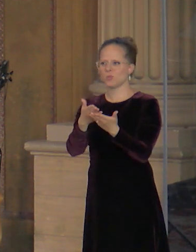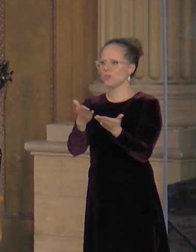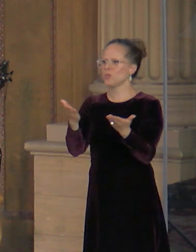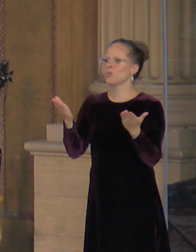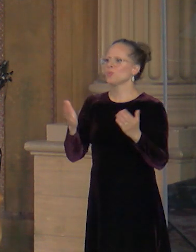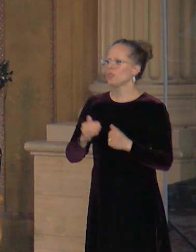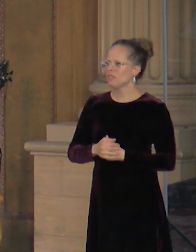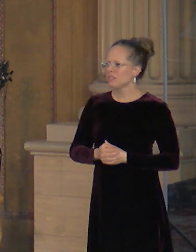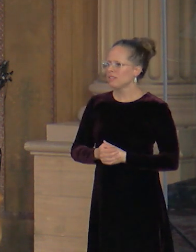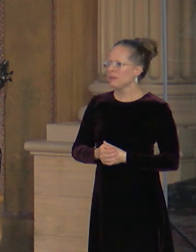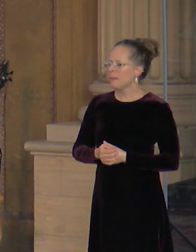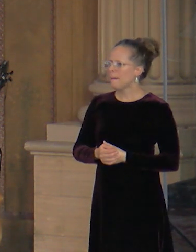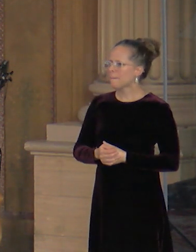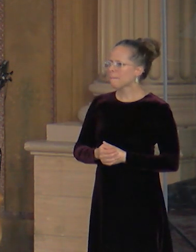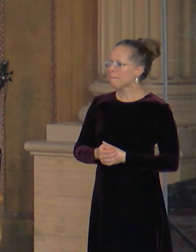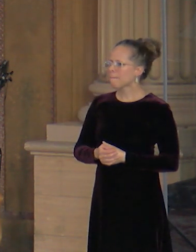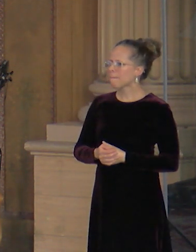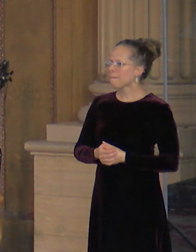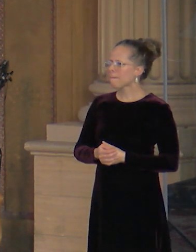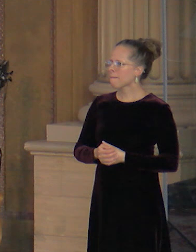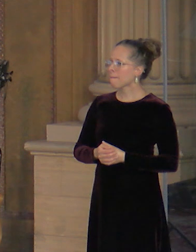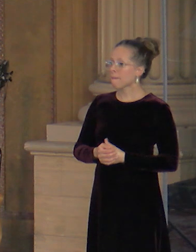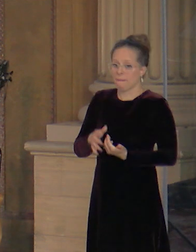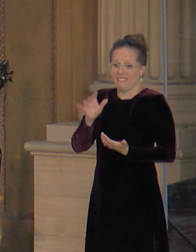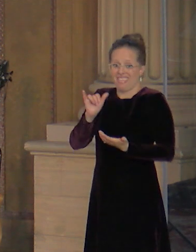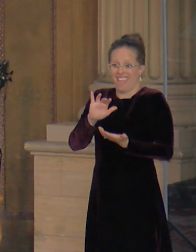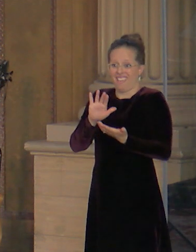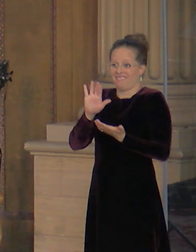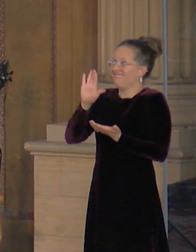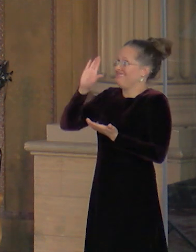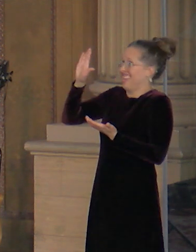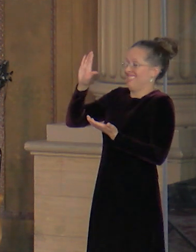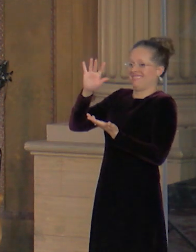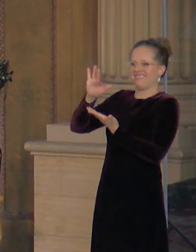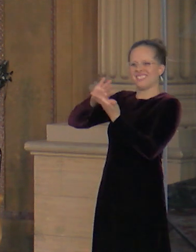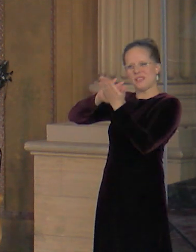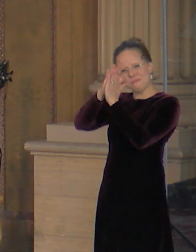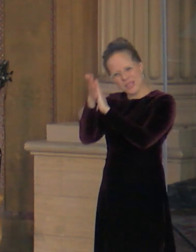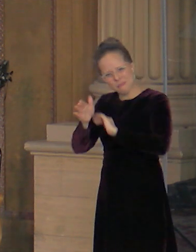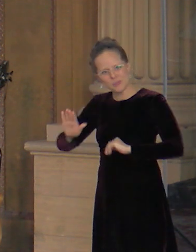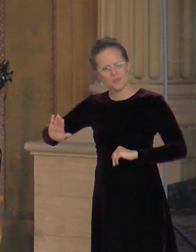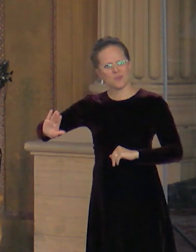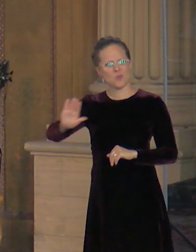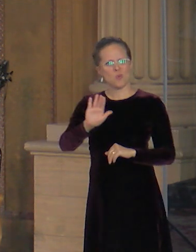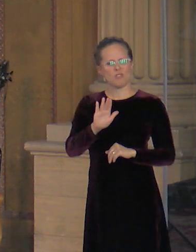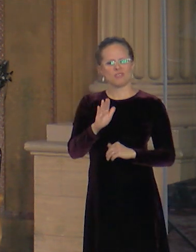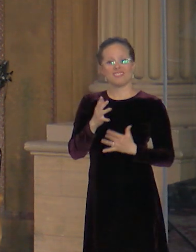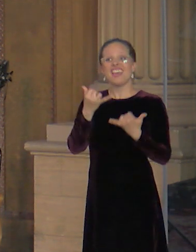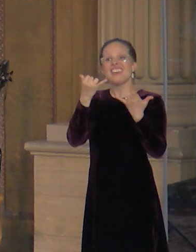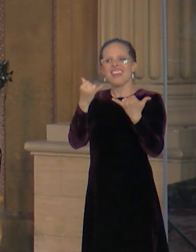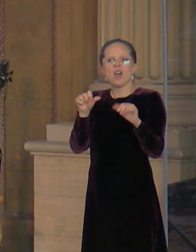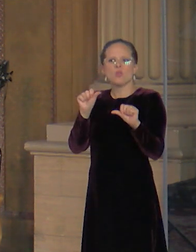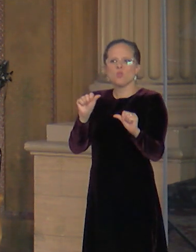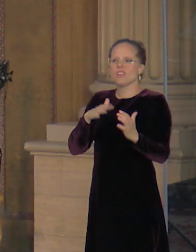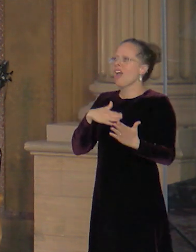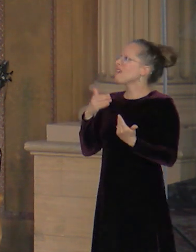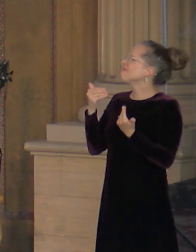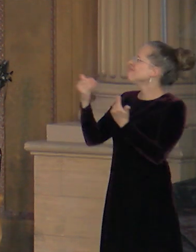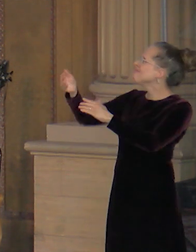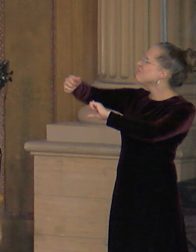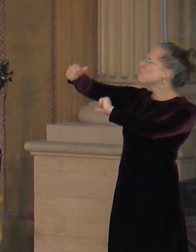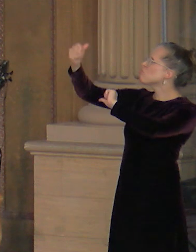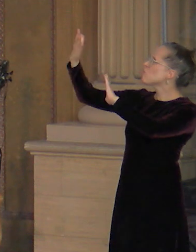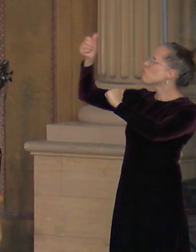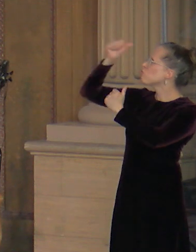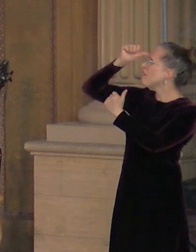that to you that becomes yours so now you can approach your father now and through all